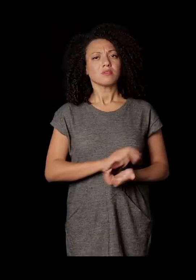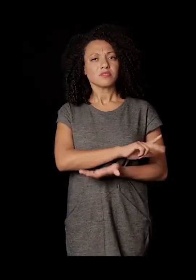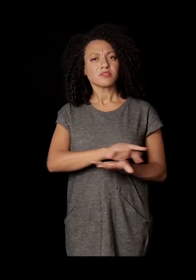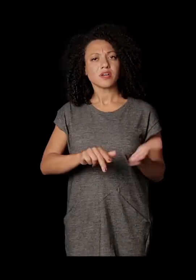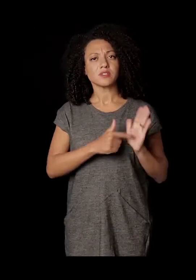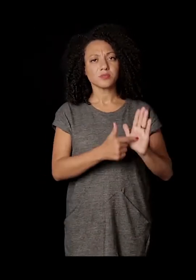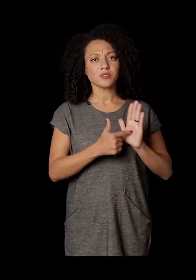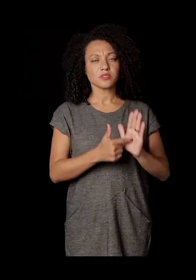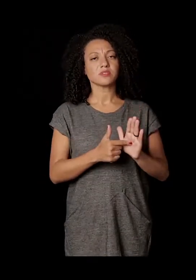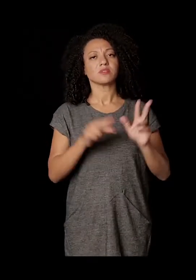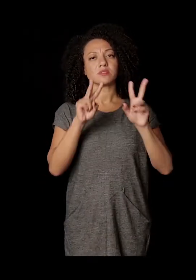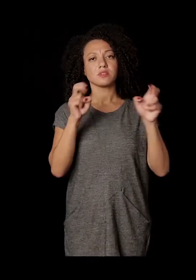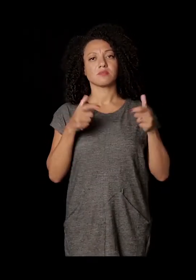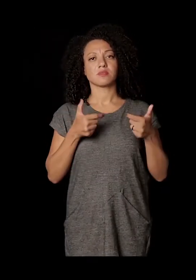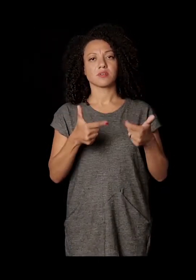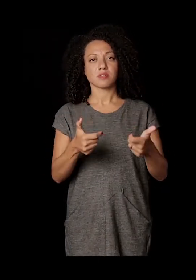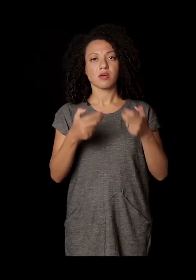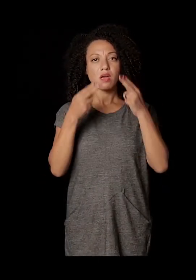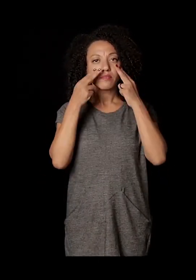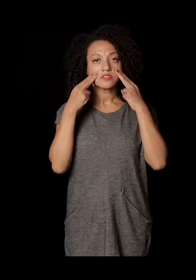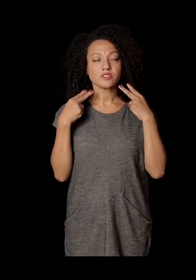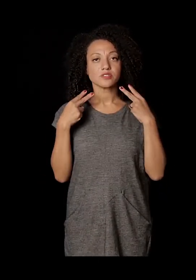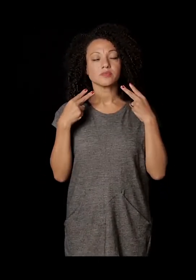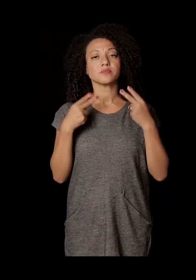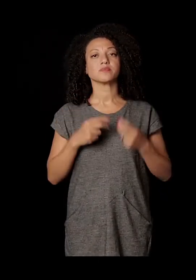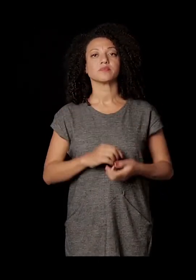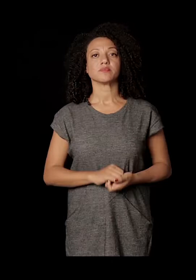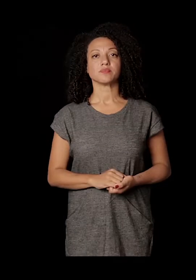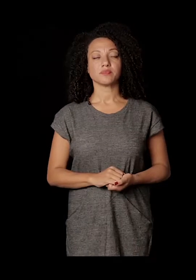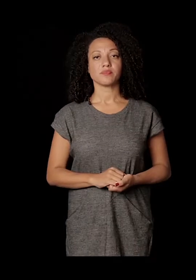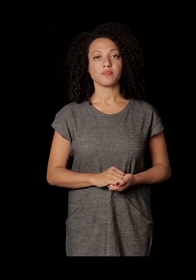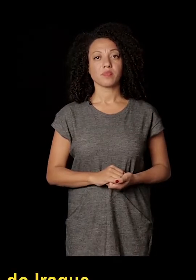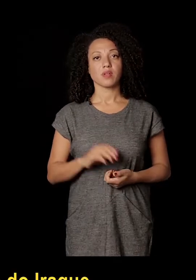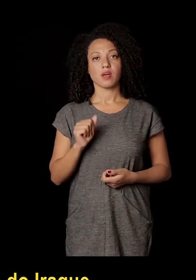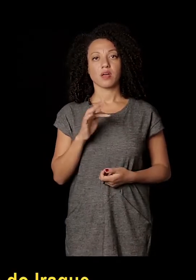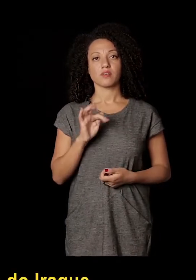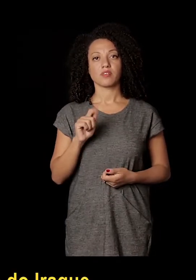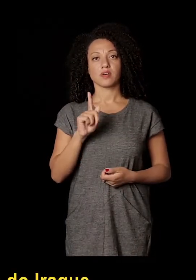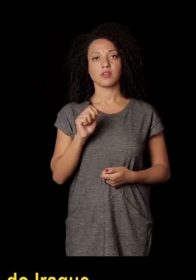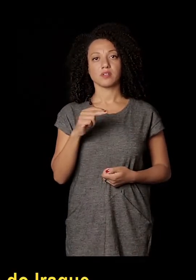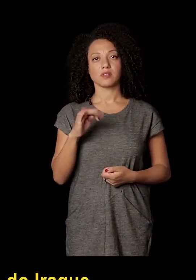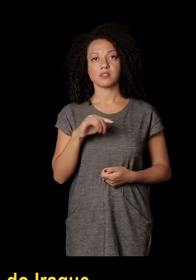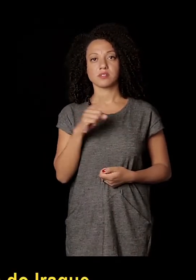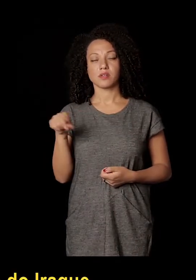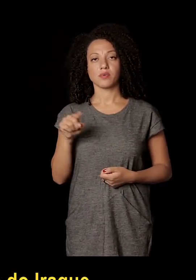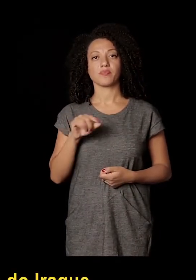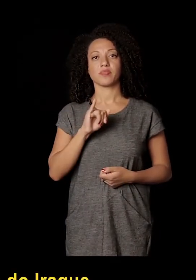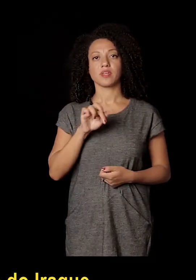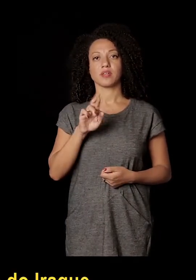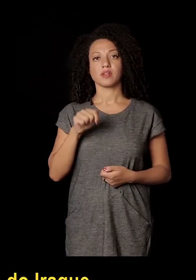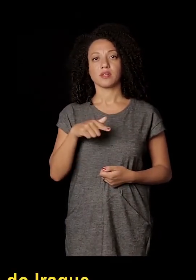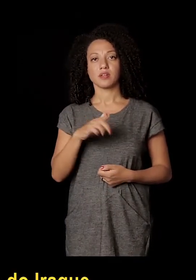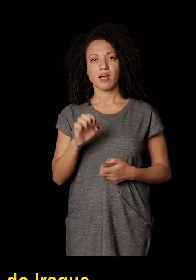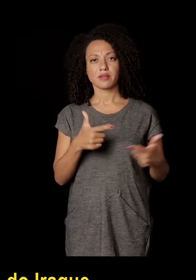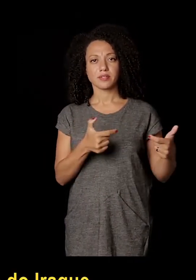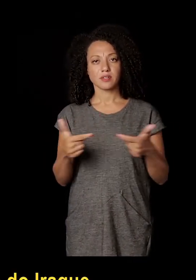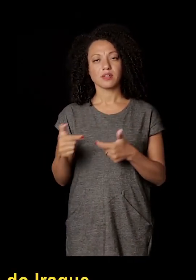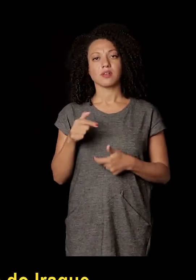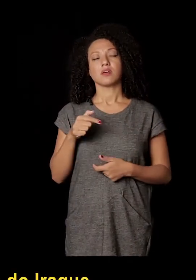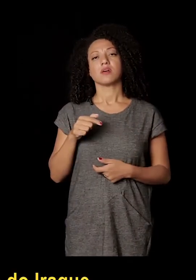Exhibitions, we've done exhibitions on the Vietnam War, on the Afghanistan War, on the